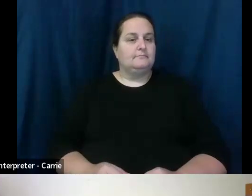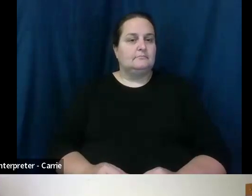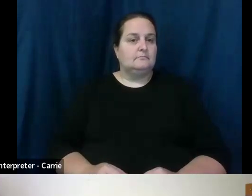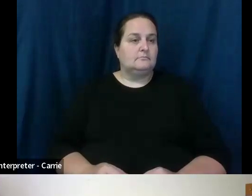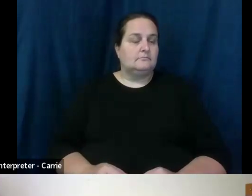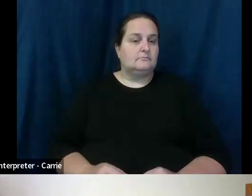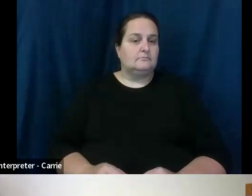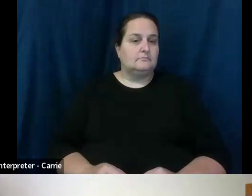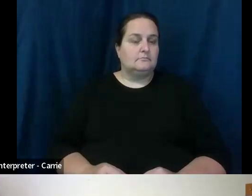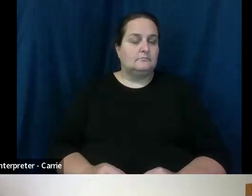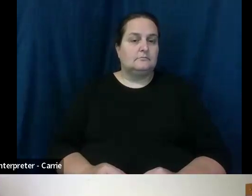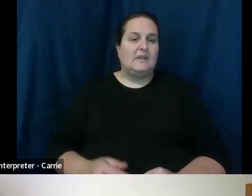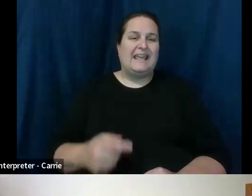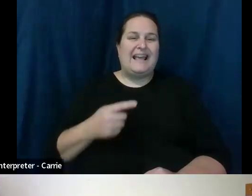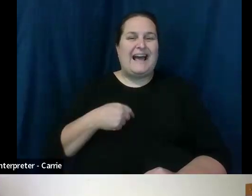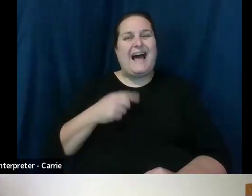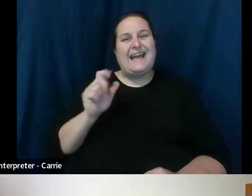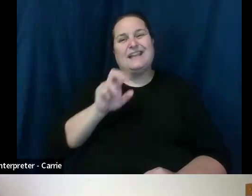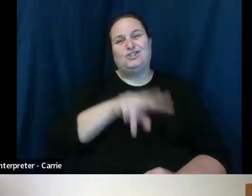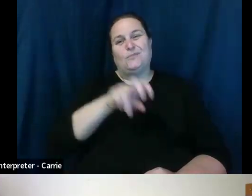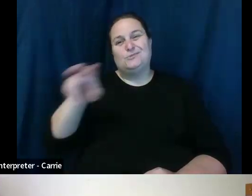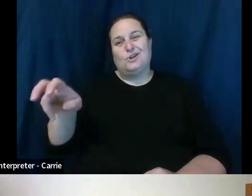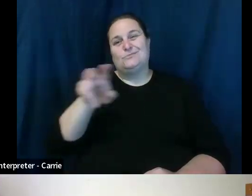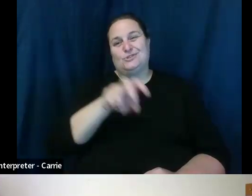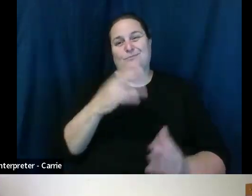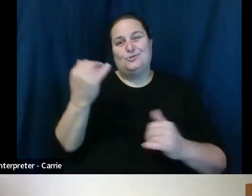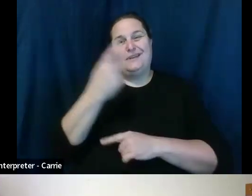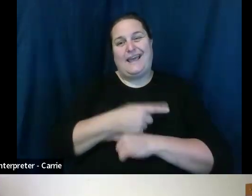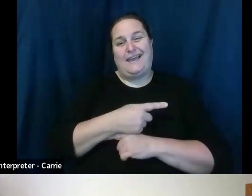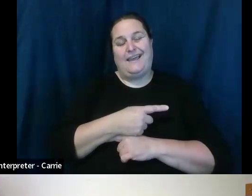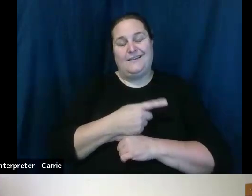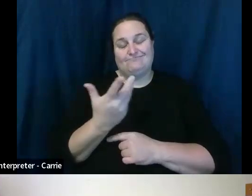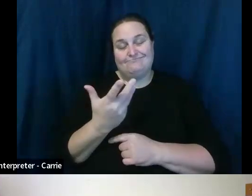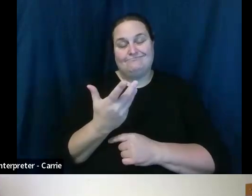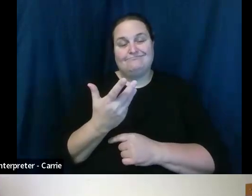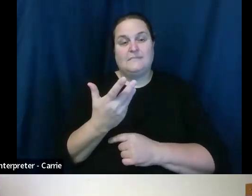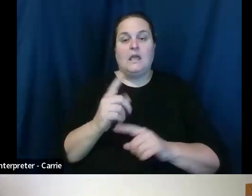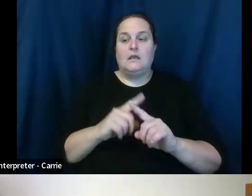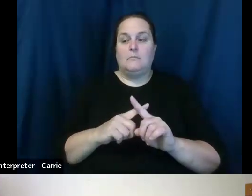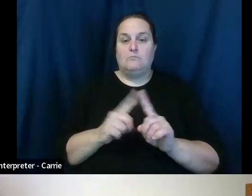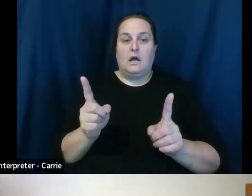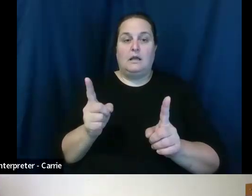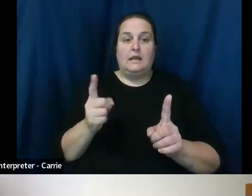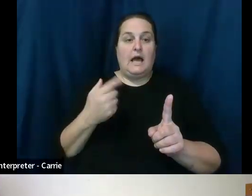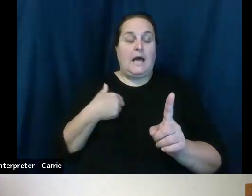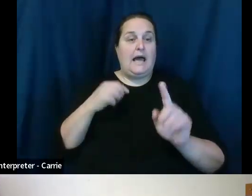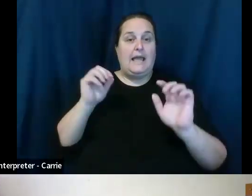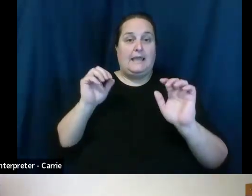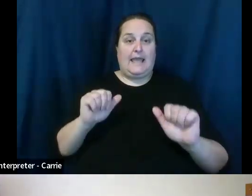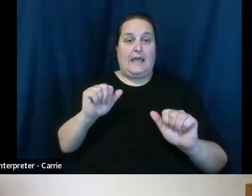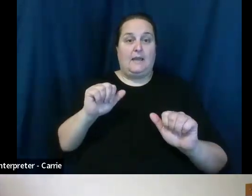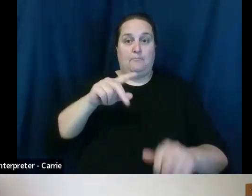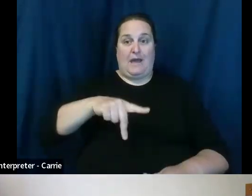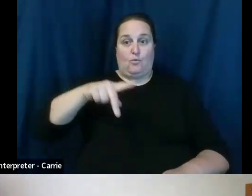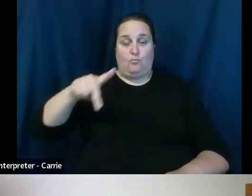As you can, I kind of skipped back and forth a lot. But I can make this presentation available